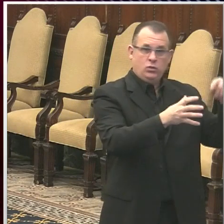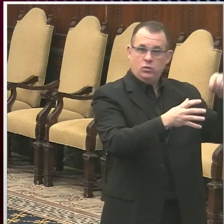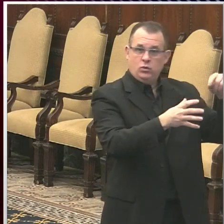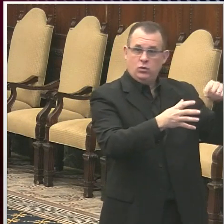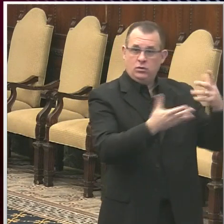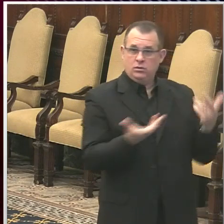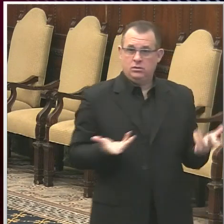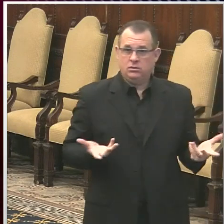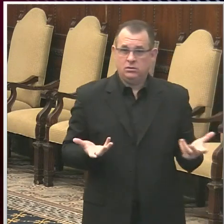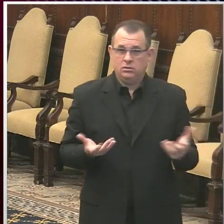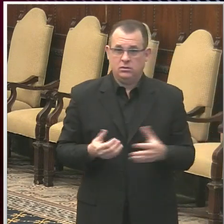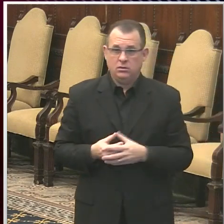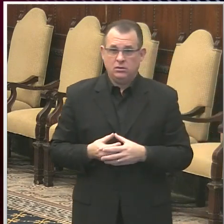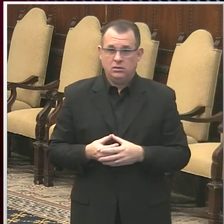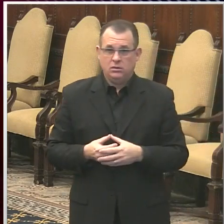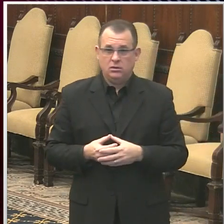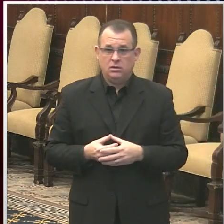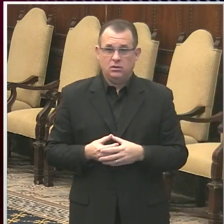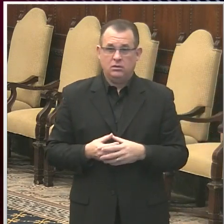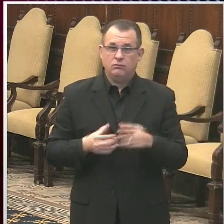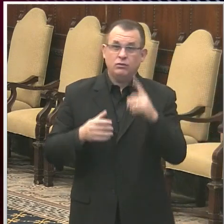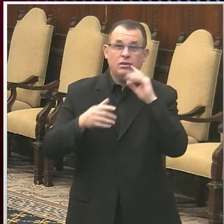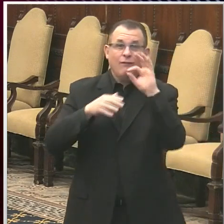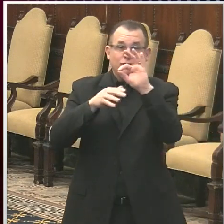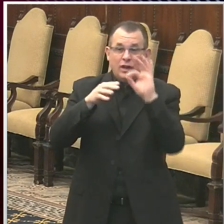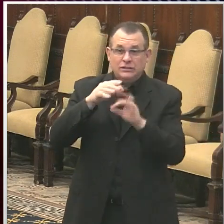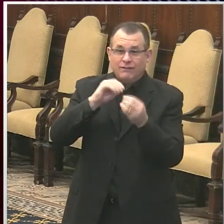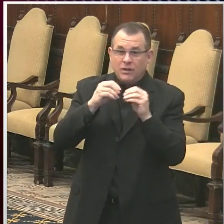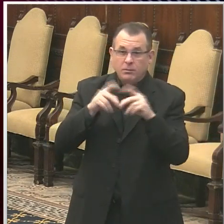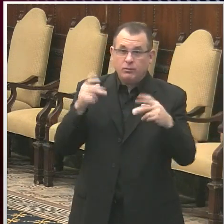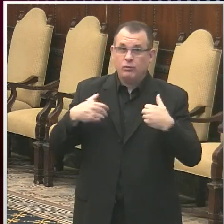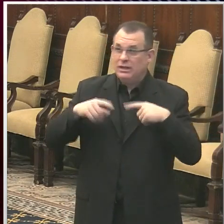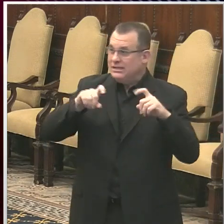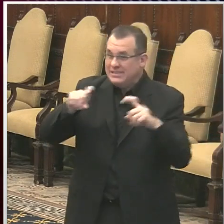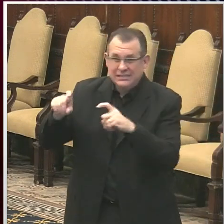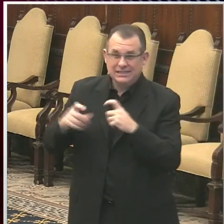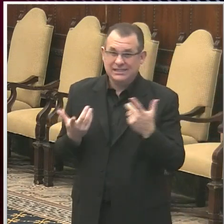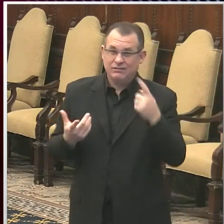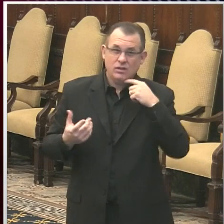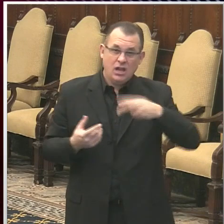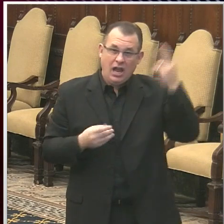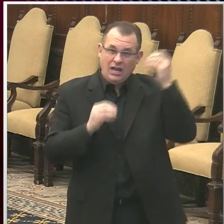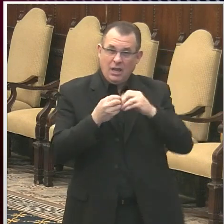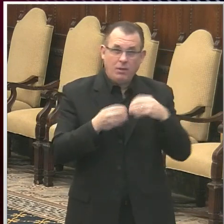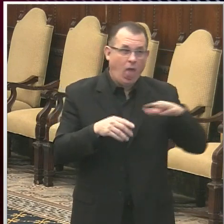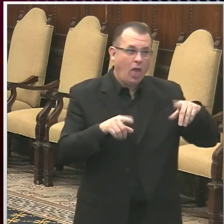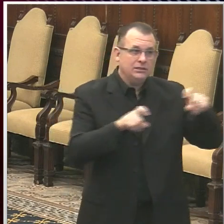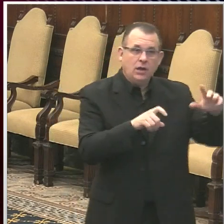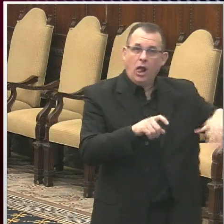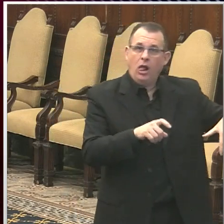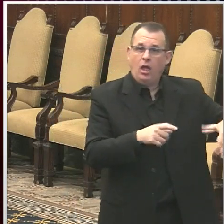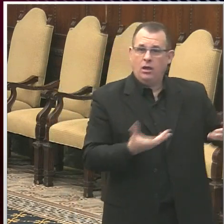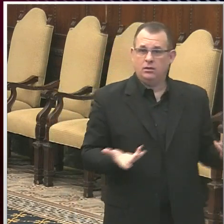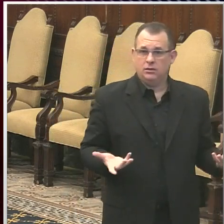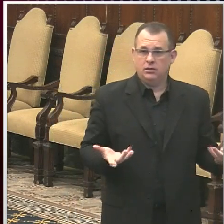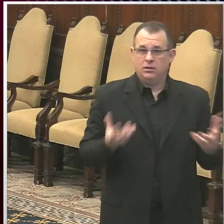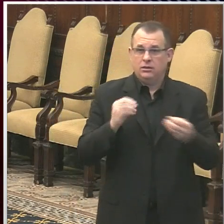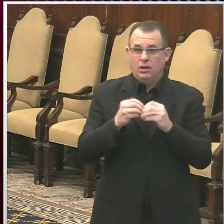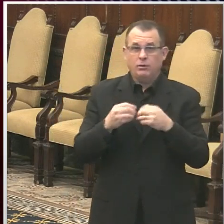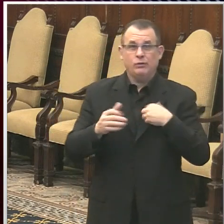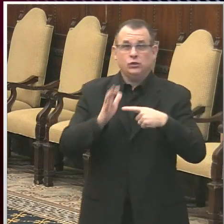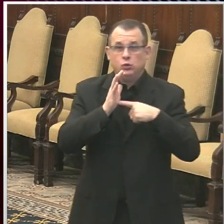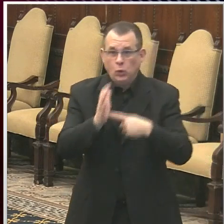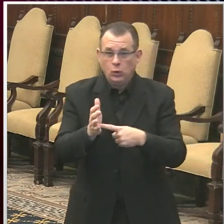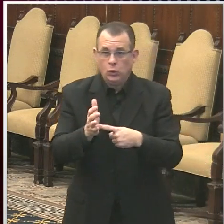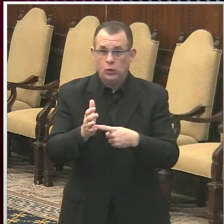people who have this infection in the city because of many people, as you point out, that we are not testing. So the numbers we're showing here are not in any way to